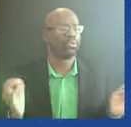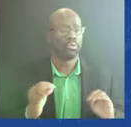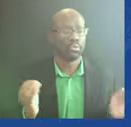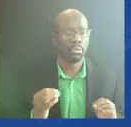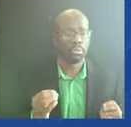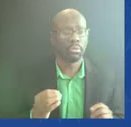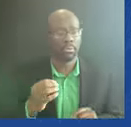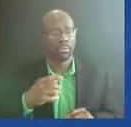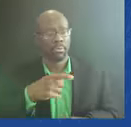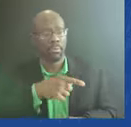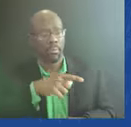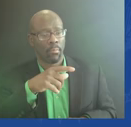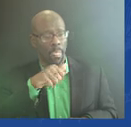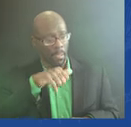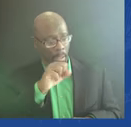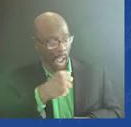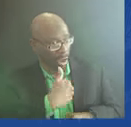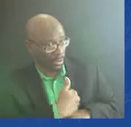not